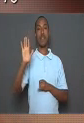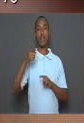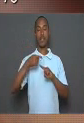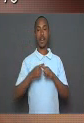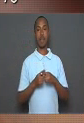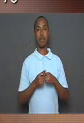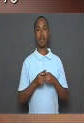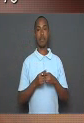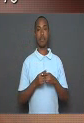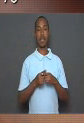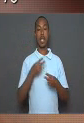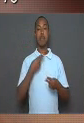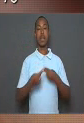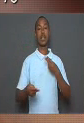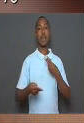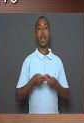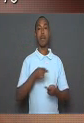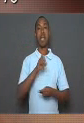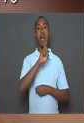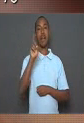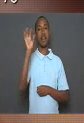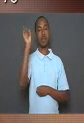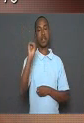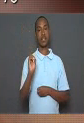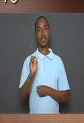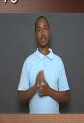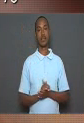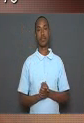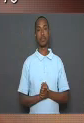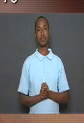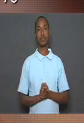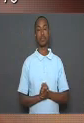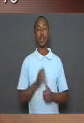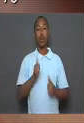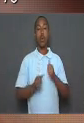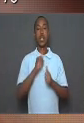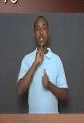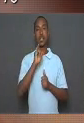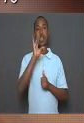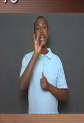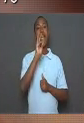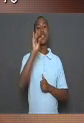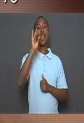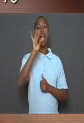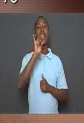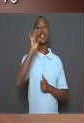68.75 grams multiplied by 100%, which is